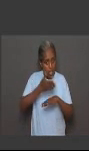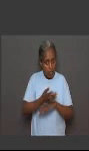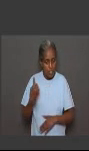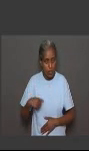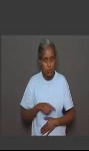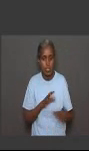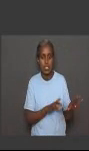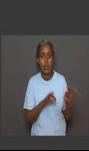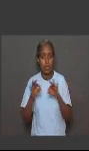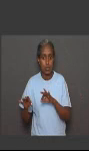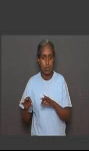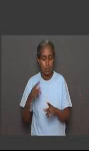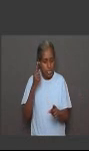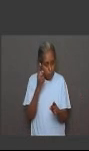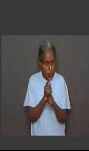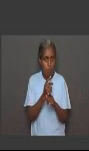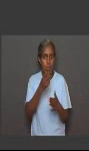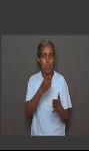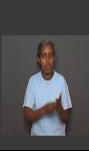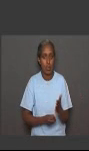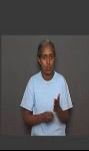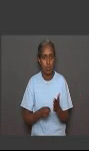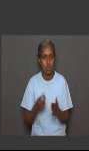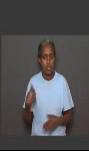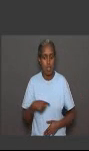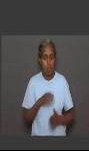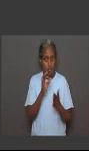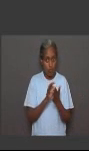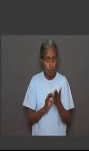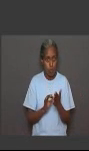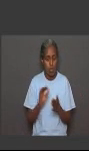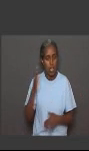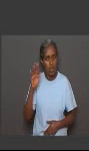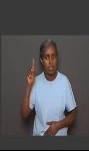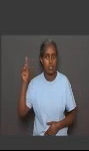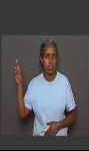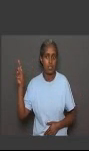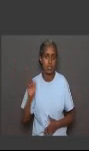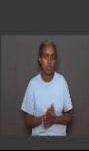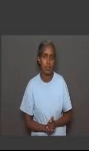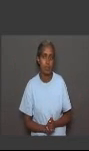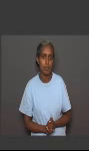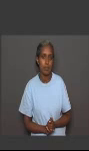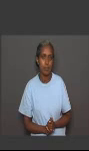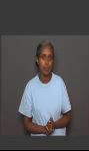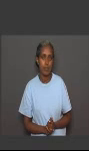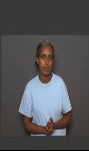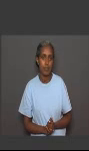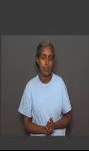After we substitute the proper values, our formula looks like this.